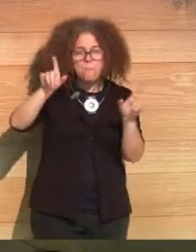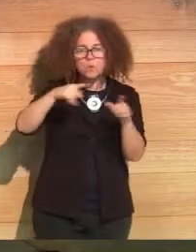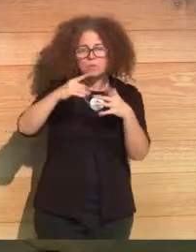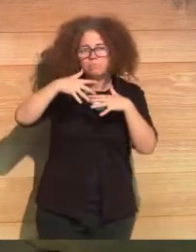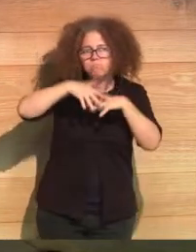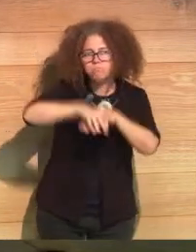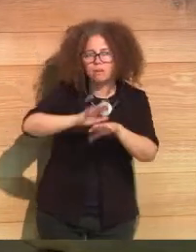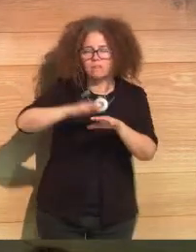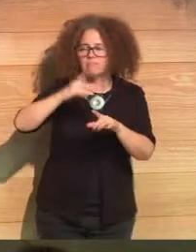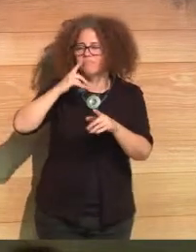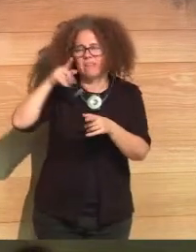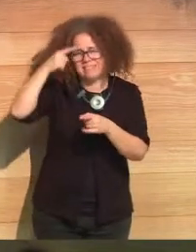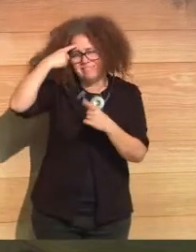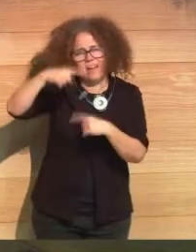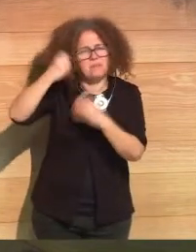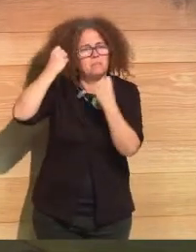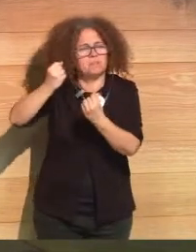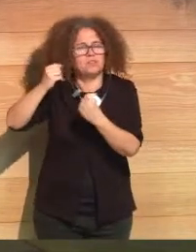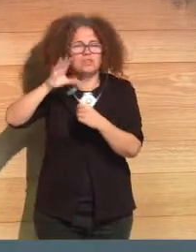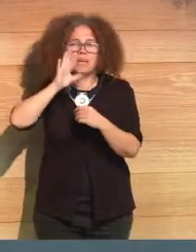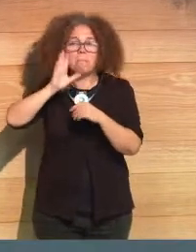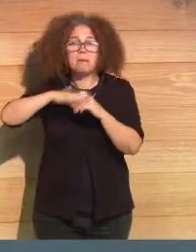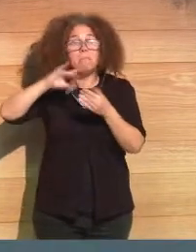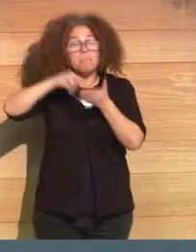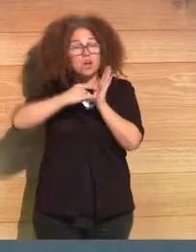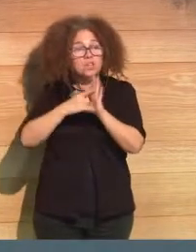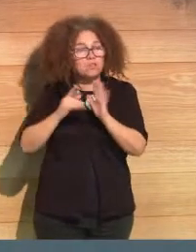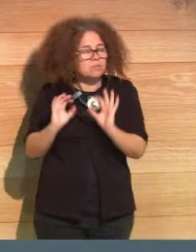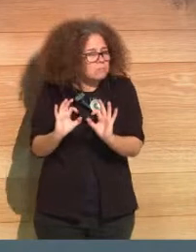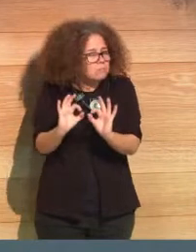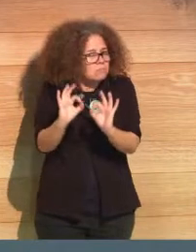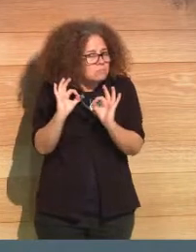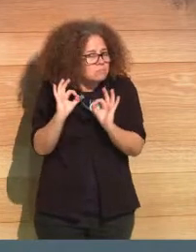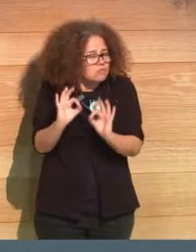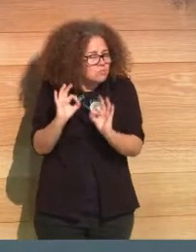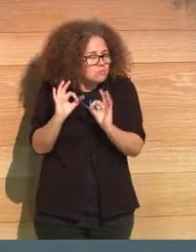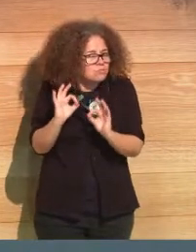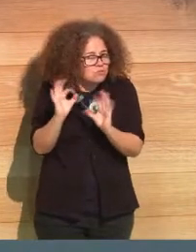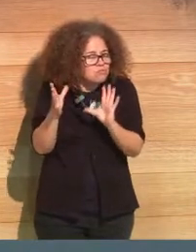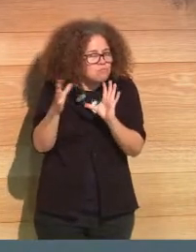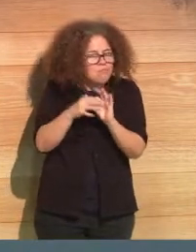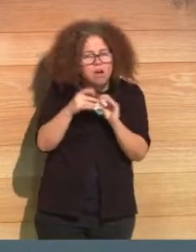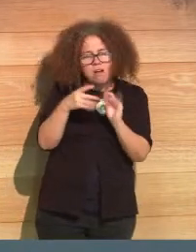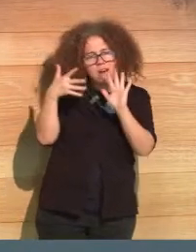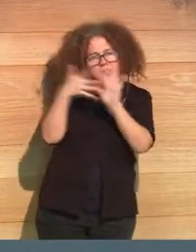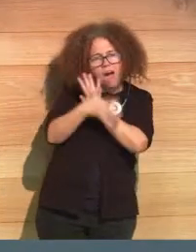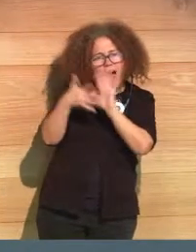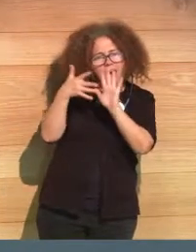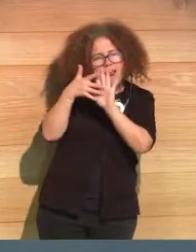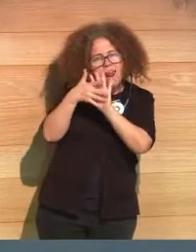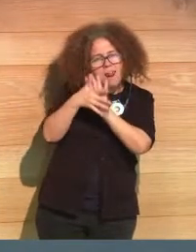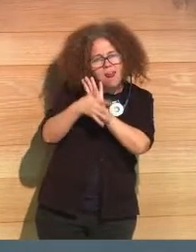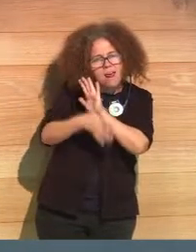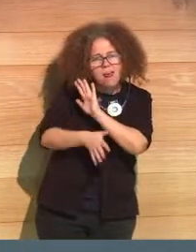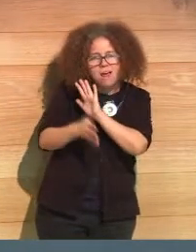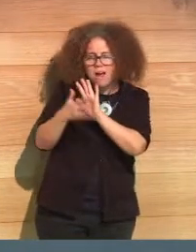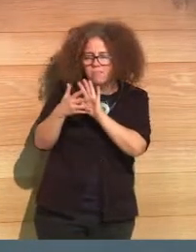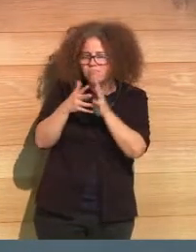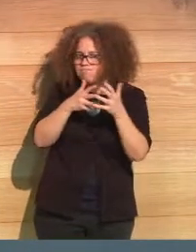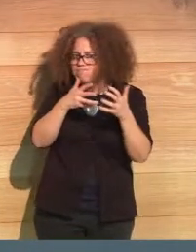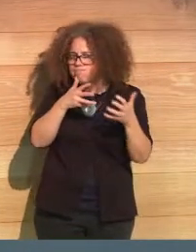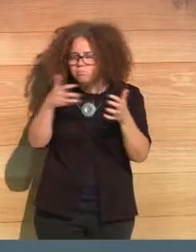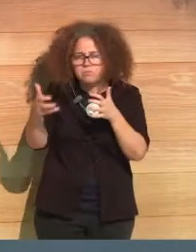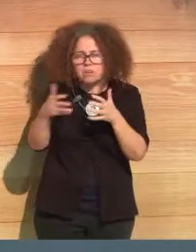and I think in their music there are already narratives, and I base a lot of my chapters